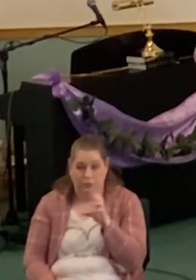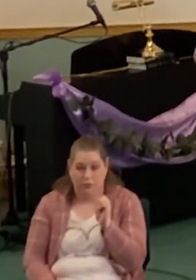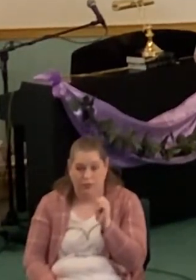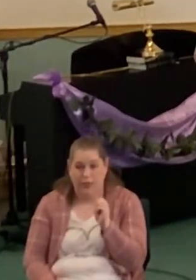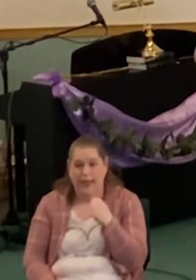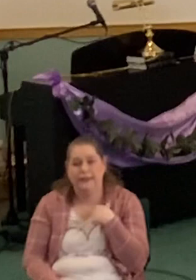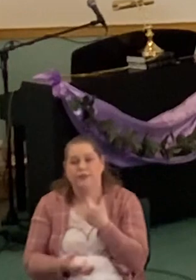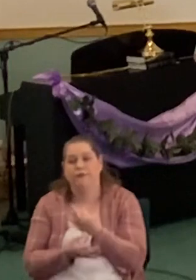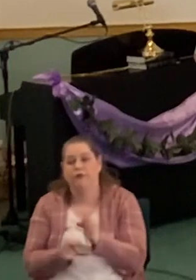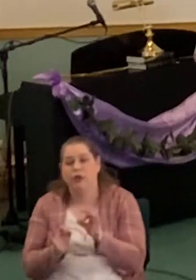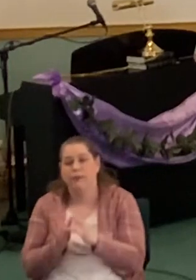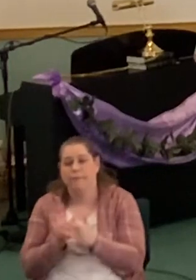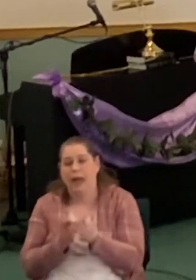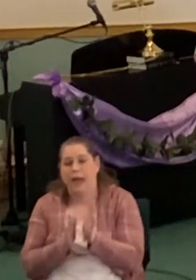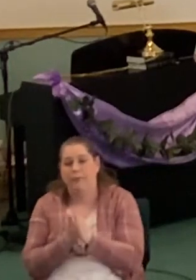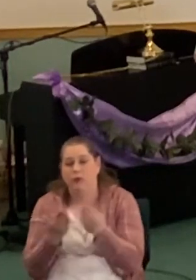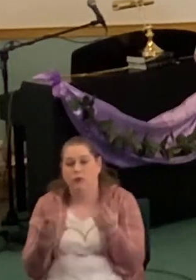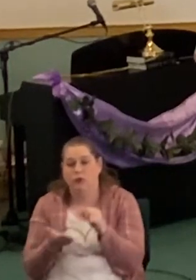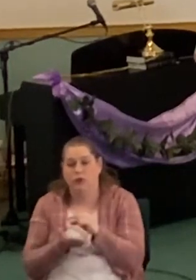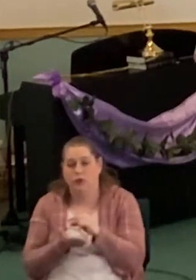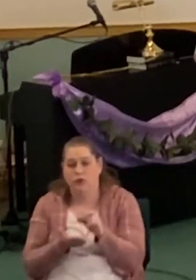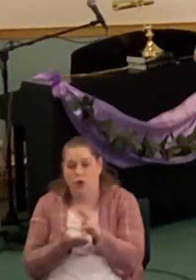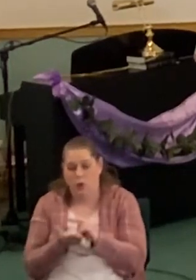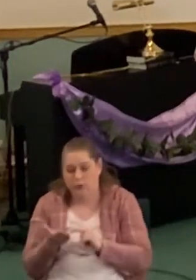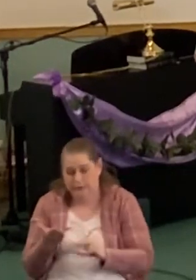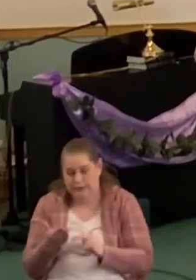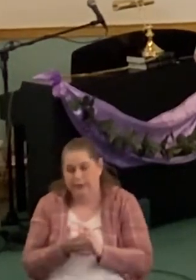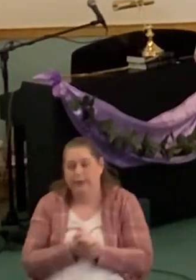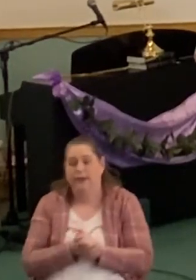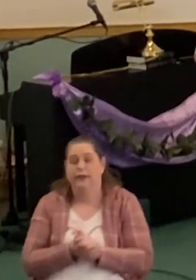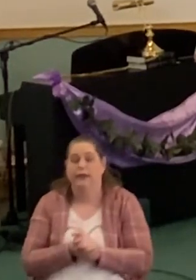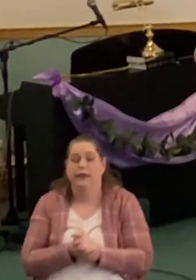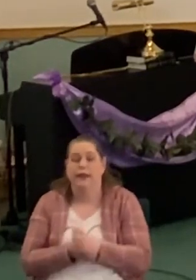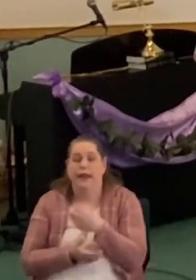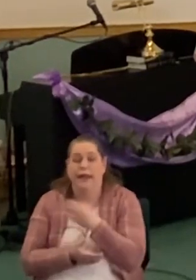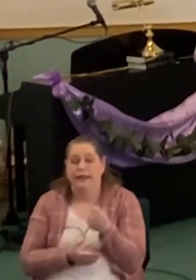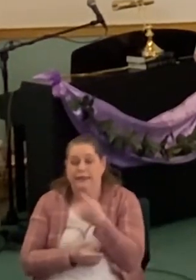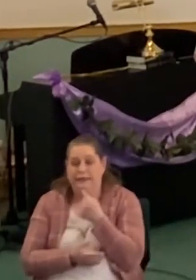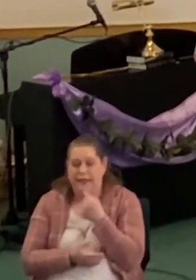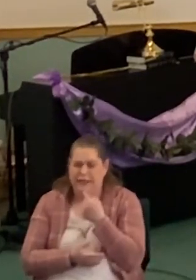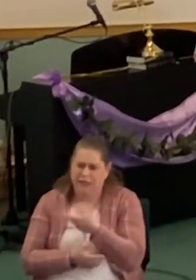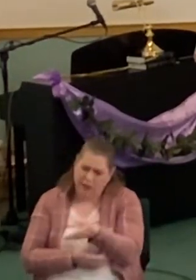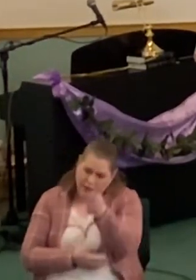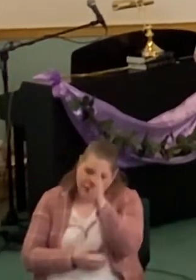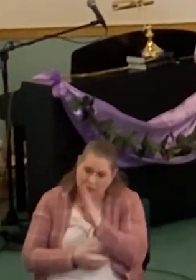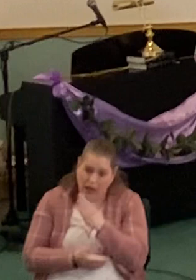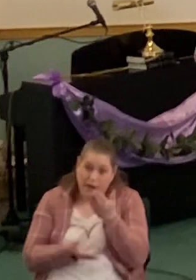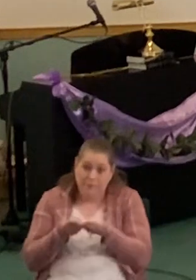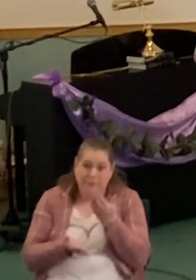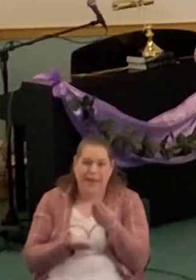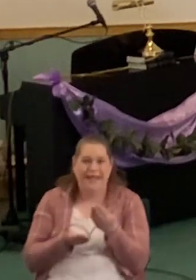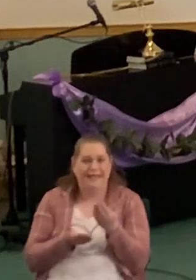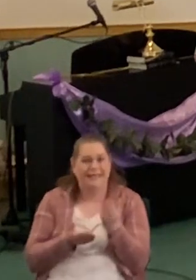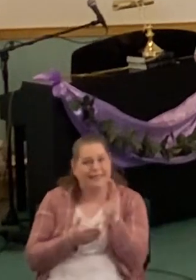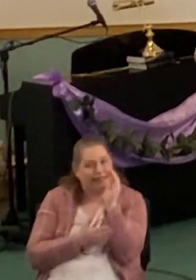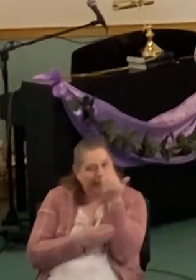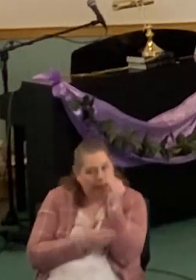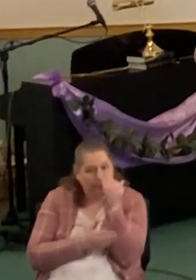Constable online, in his notes on Habakkuk, he says, God may seem to be strangely silent and inactive in